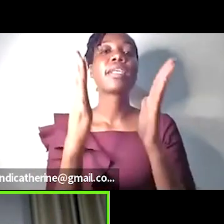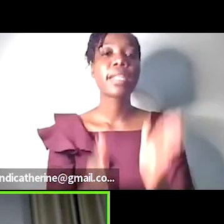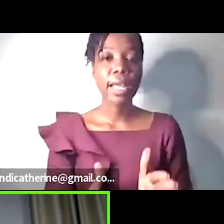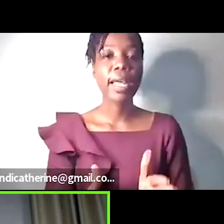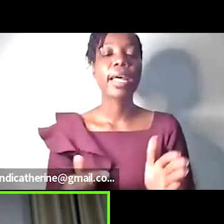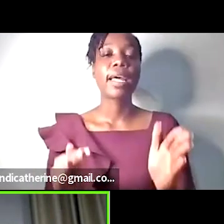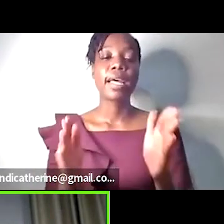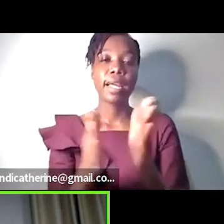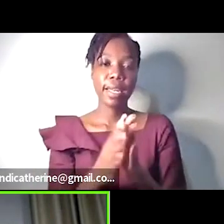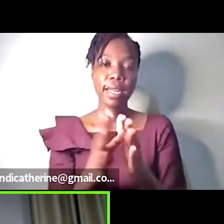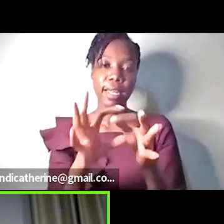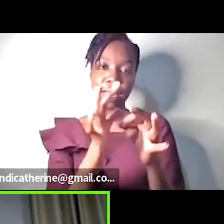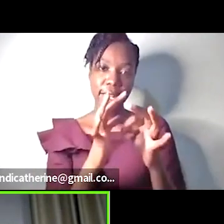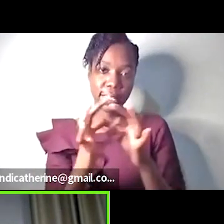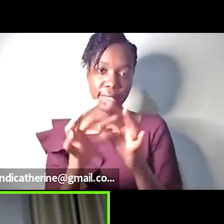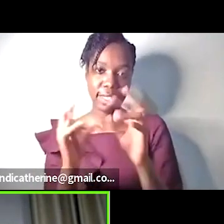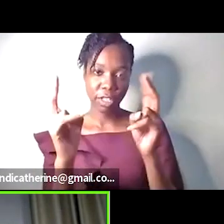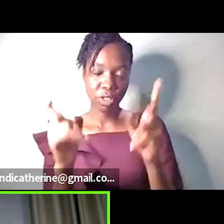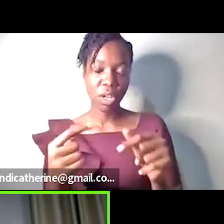norms. As women,